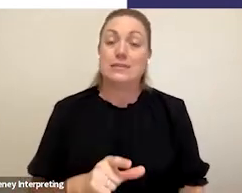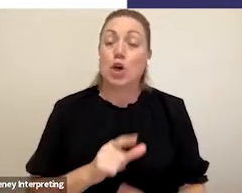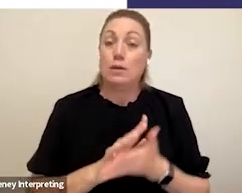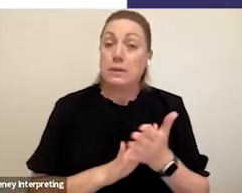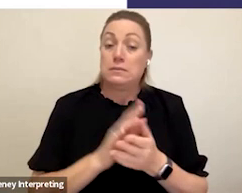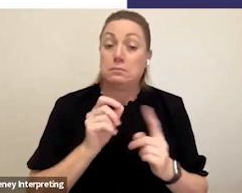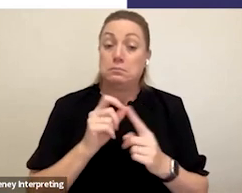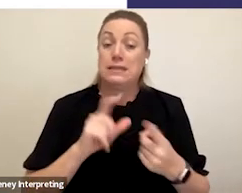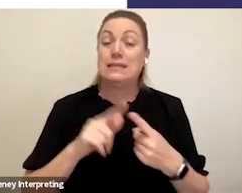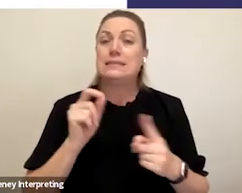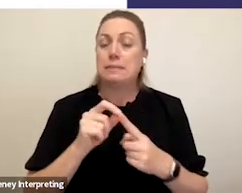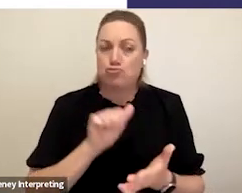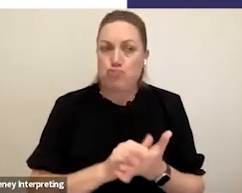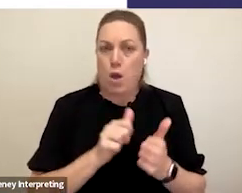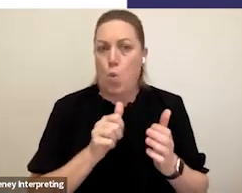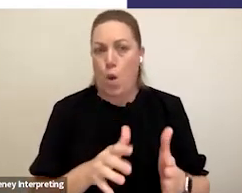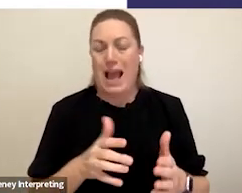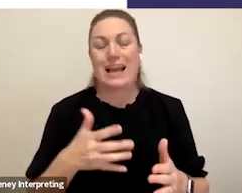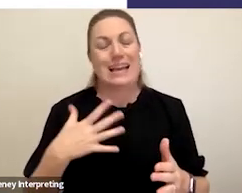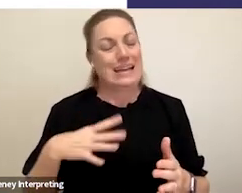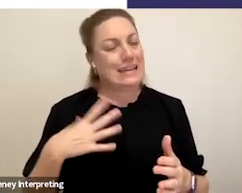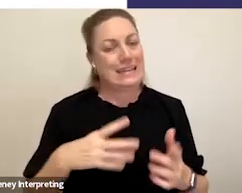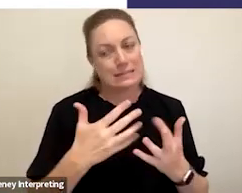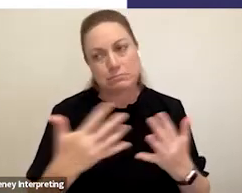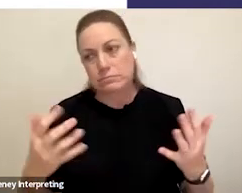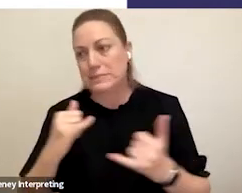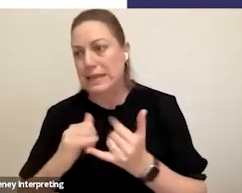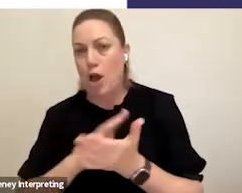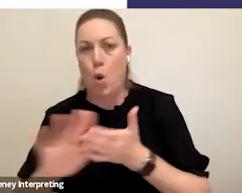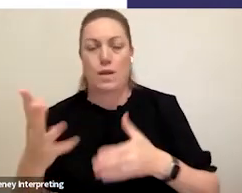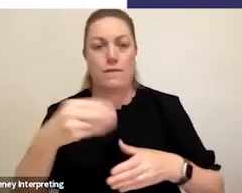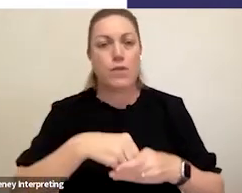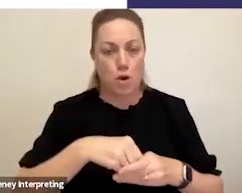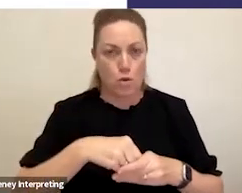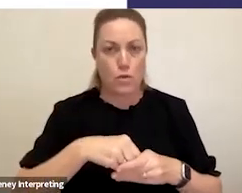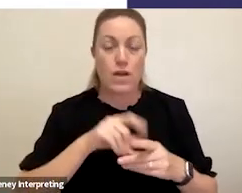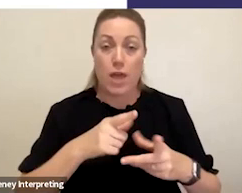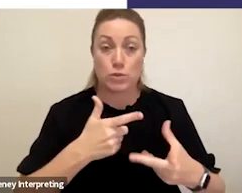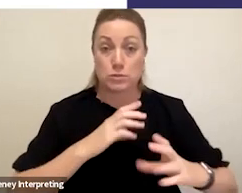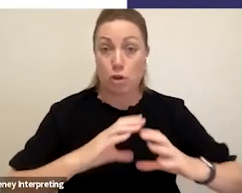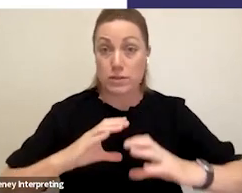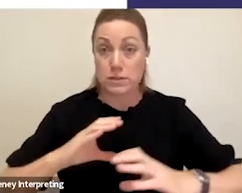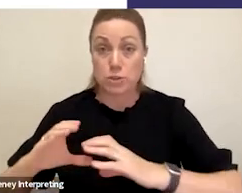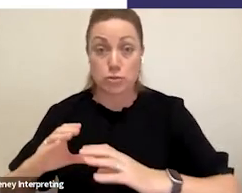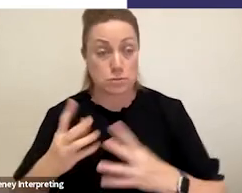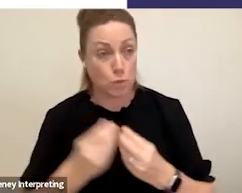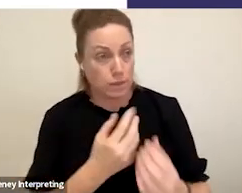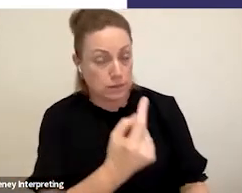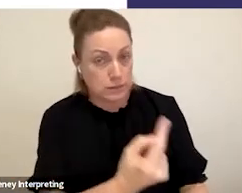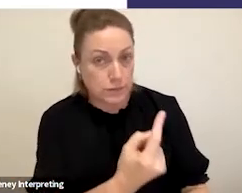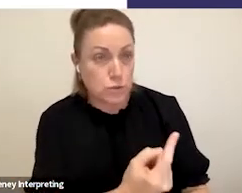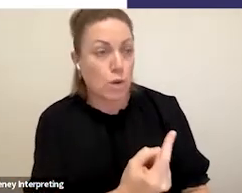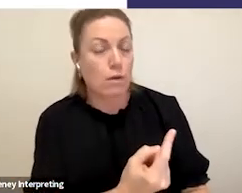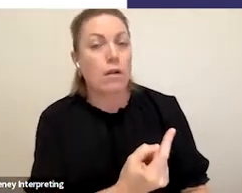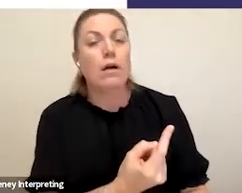do PSEP and to do PSEP right, we need multi-stakeholder collaboration. And these conversations on an individual level bring people